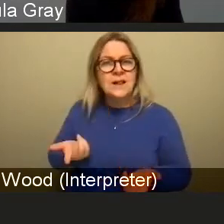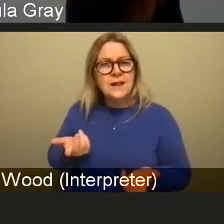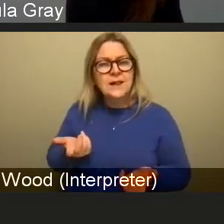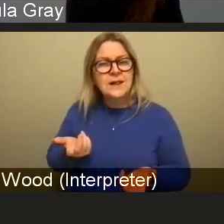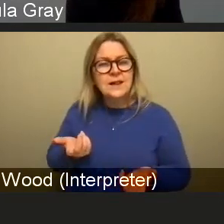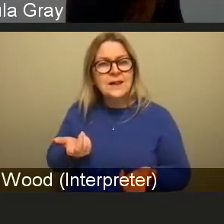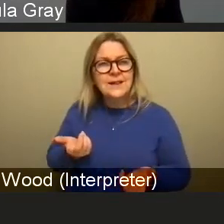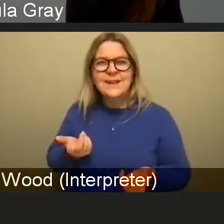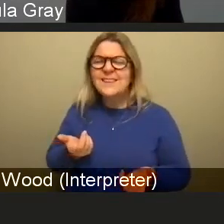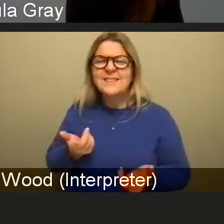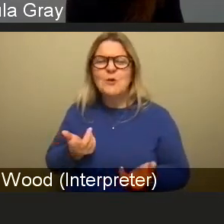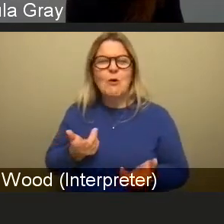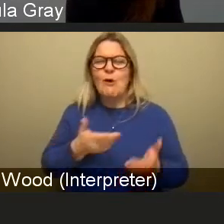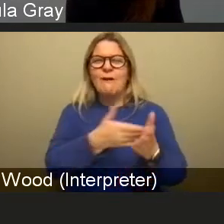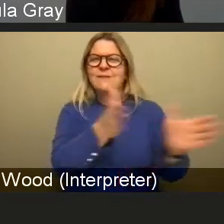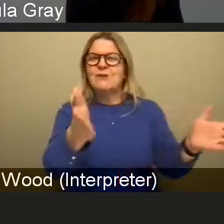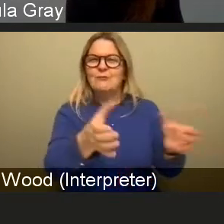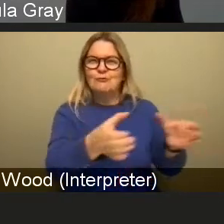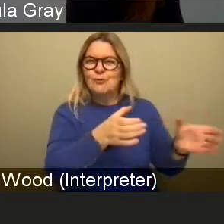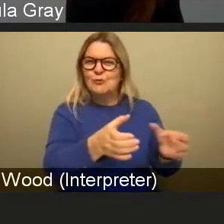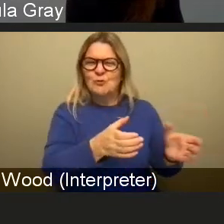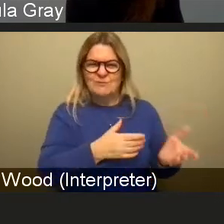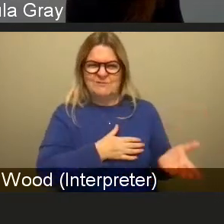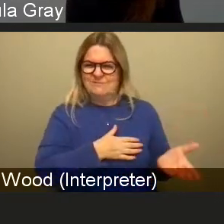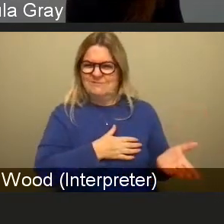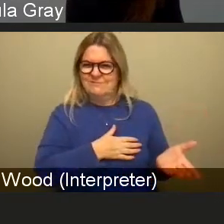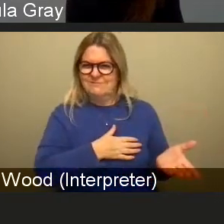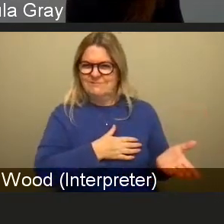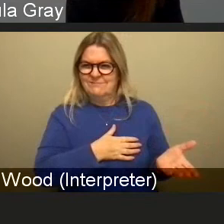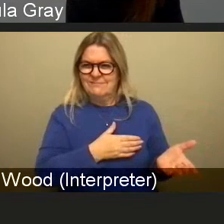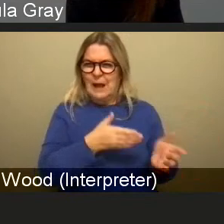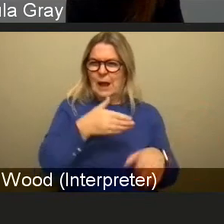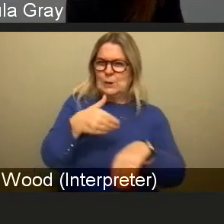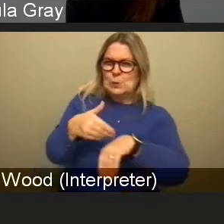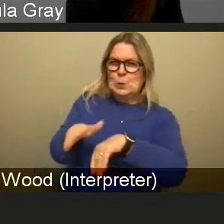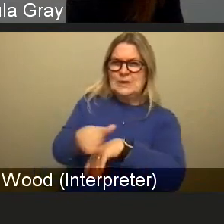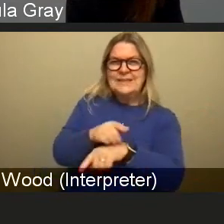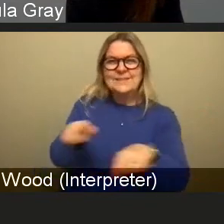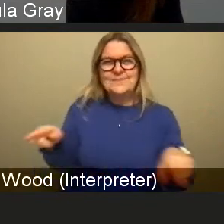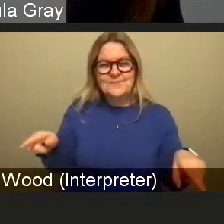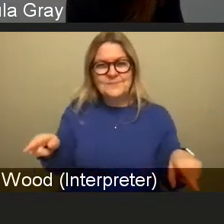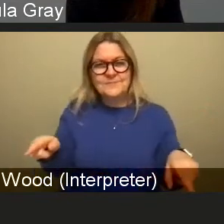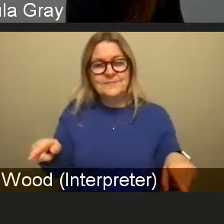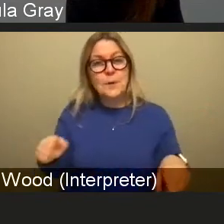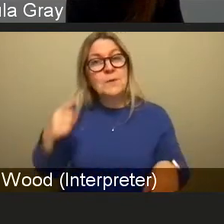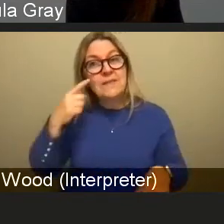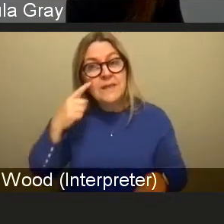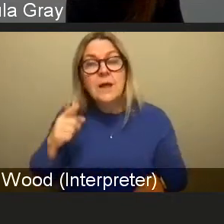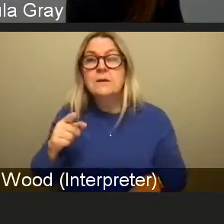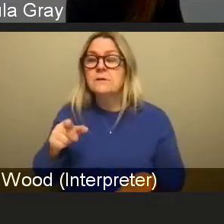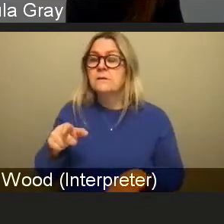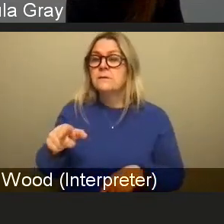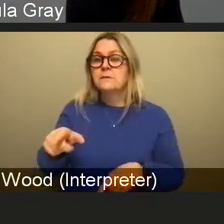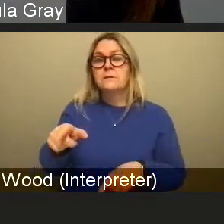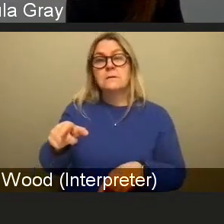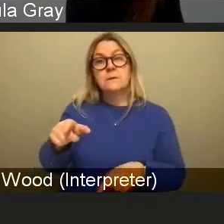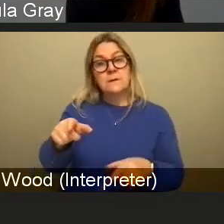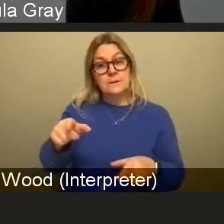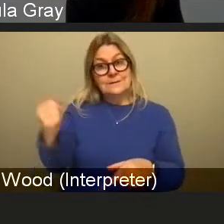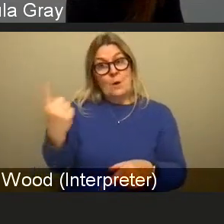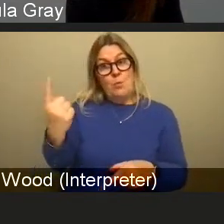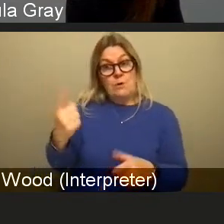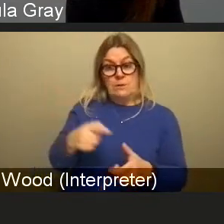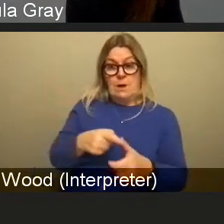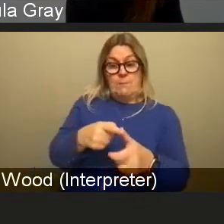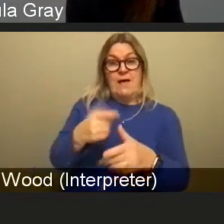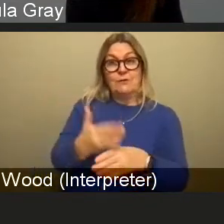just a final cut, I often find myself that the individual applying for a job doesn't know they can ask for reasonable adjustments. They might not know